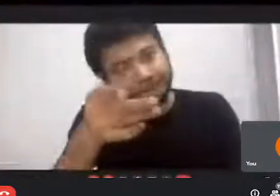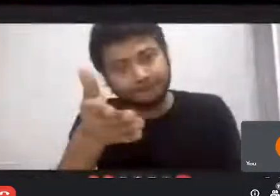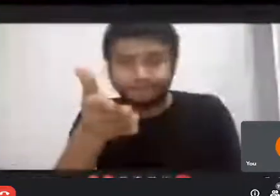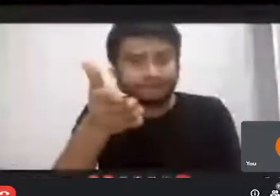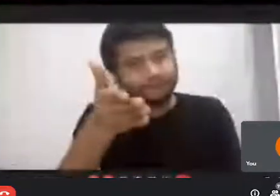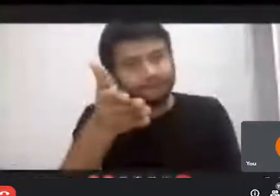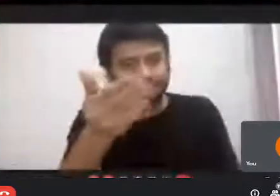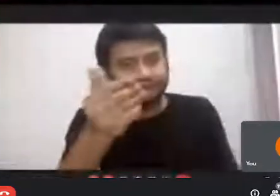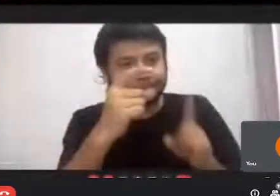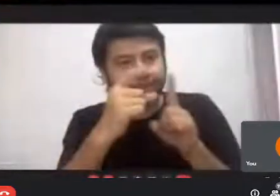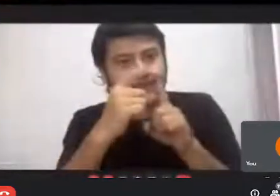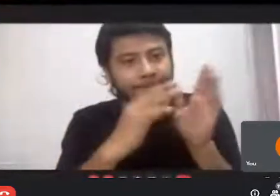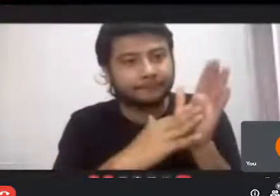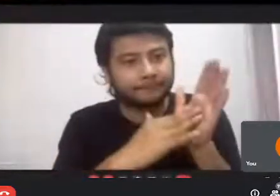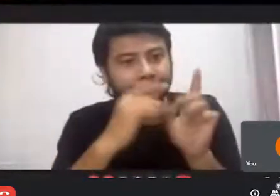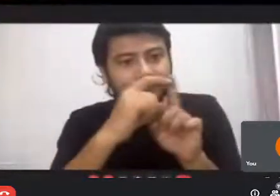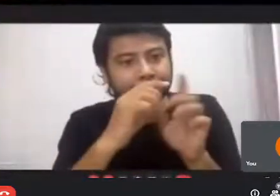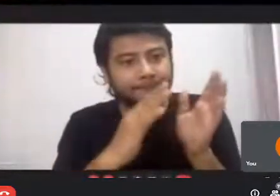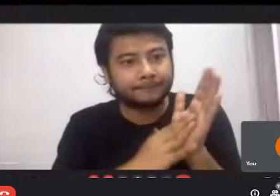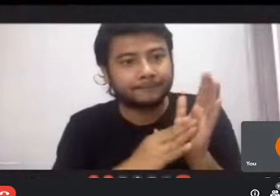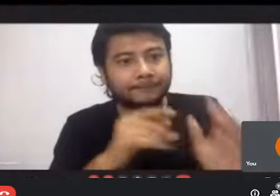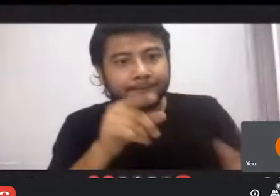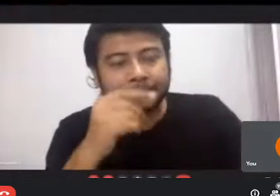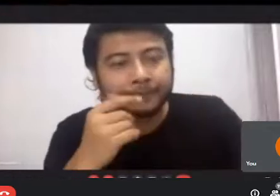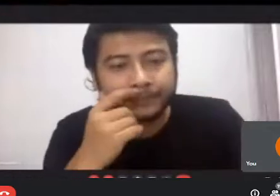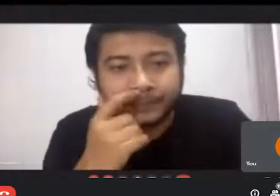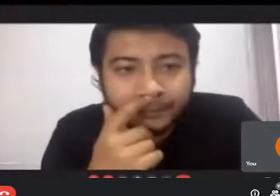Deepu says yes. Now Deepu is saying that